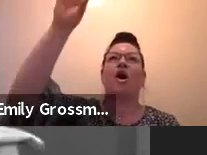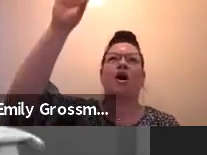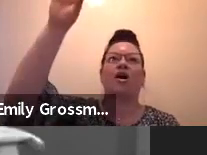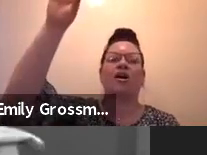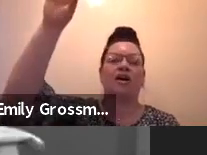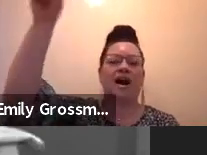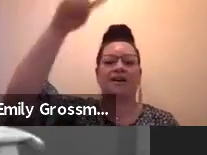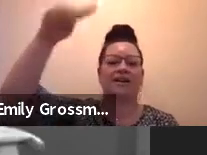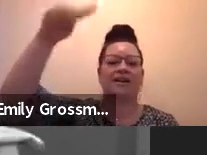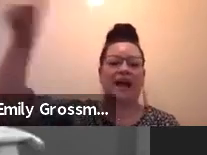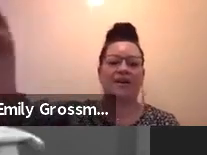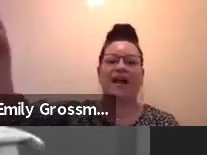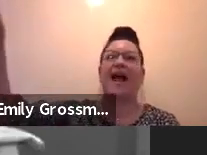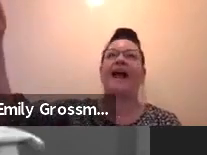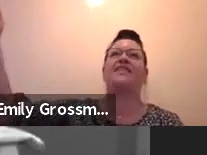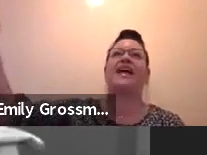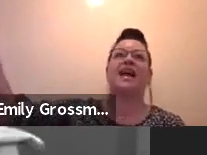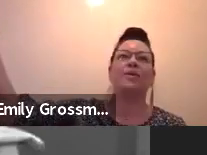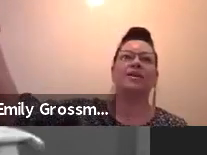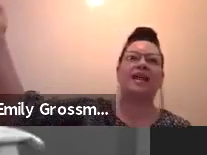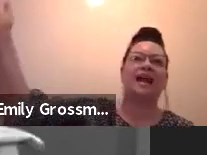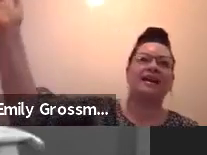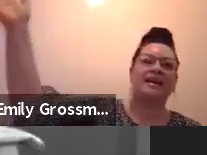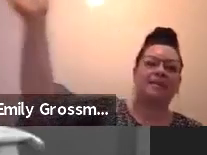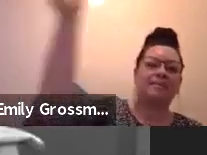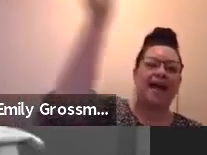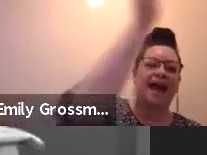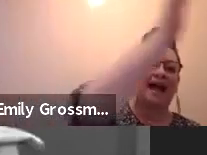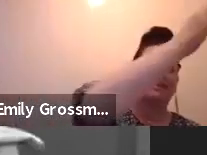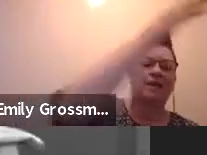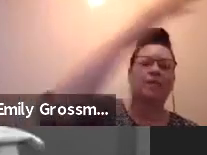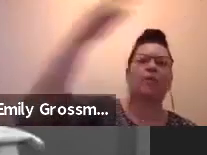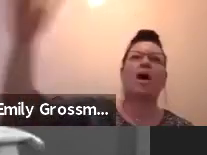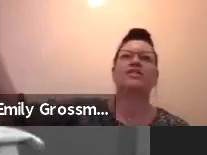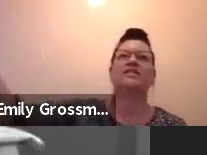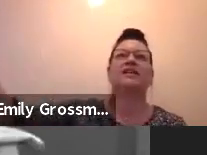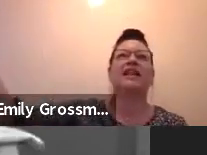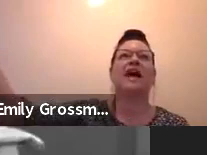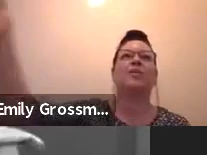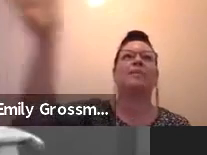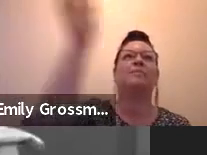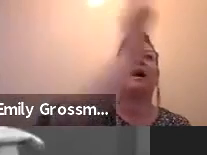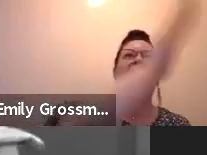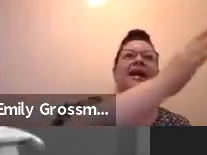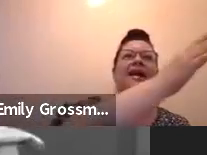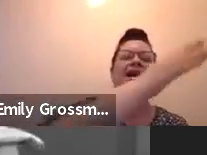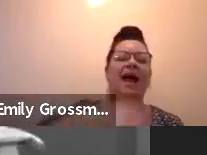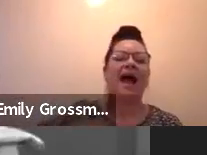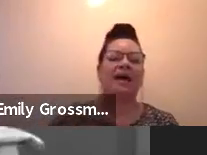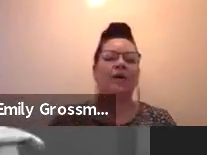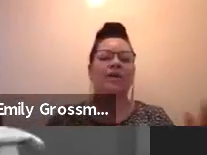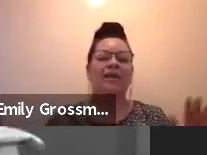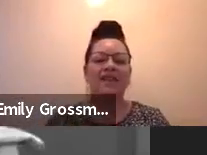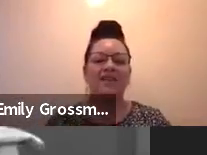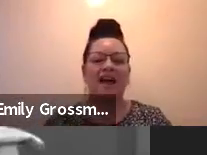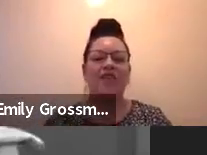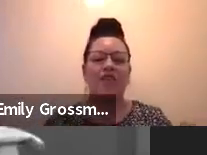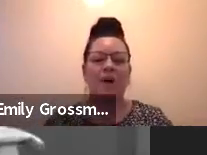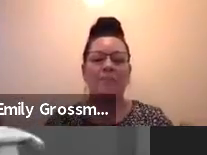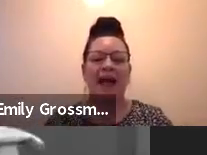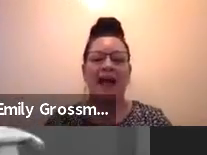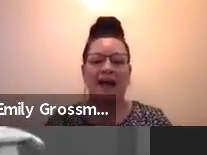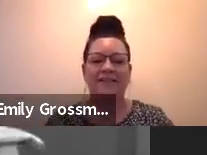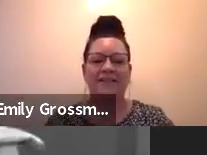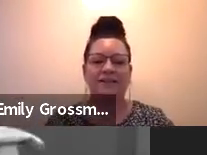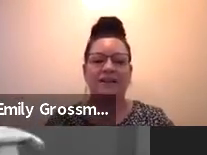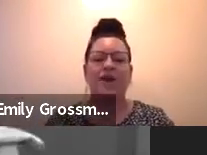the car on a cloud. And then I would let it pass. I would watch as the cloud went by, and I would let that